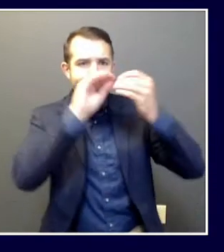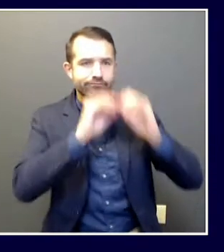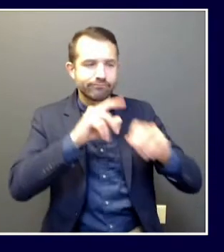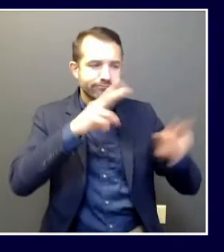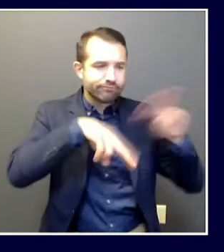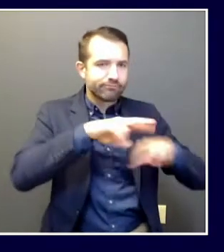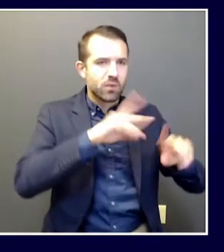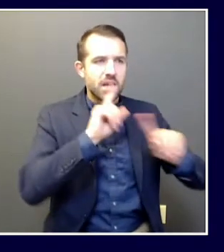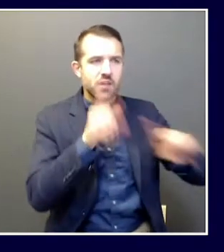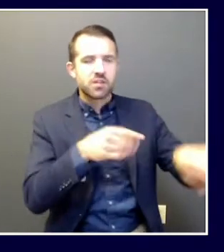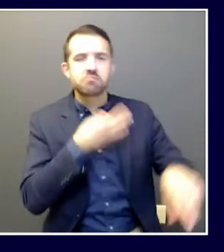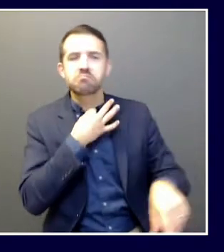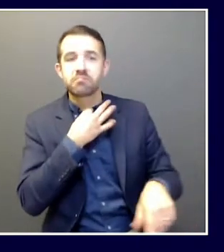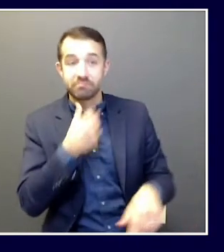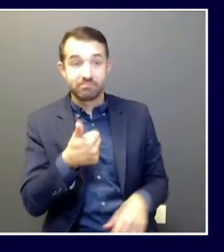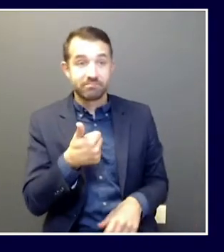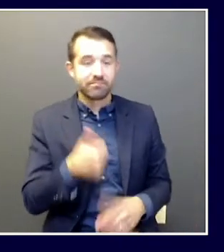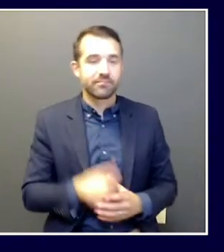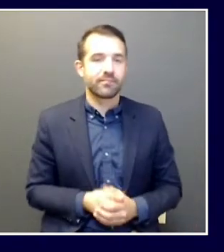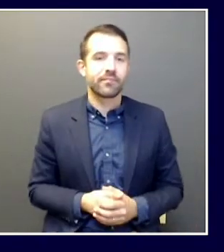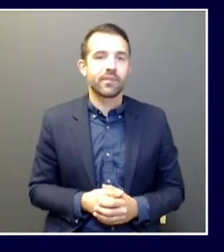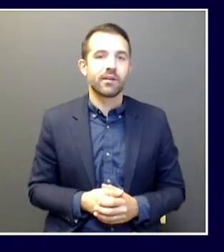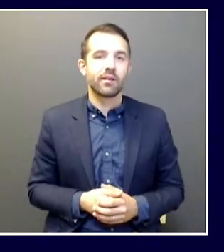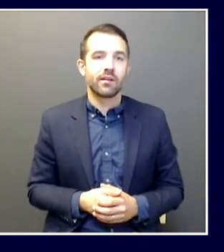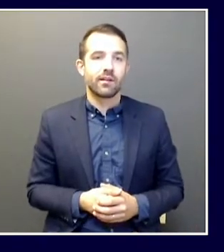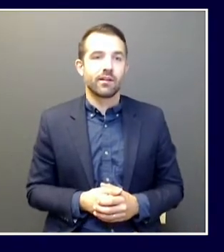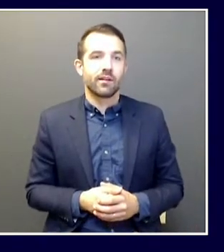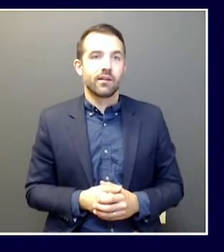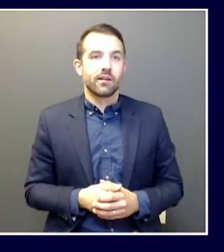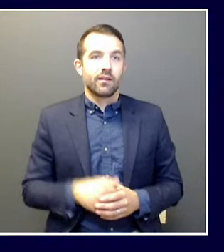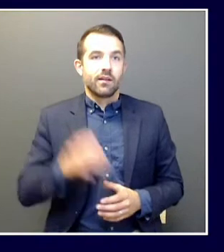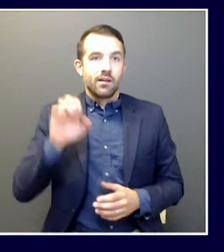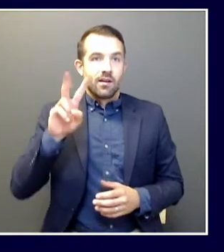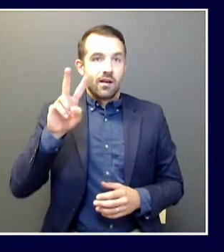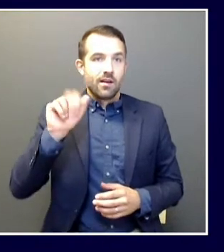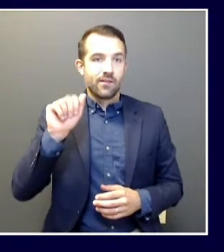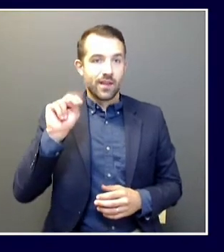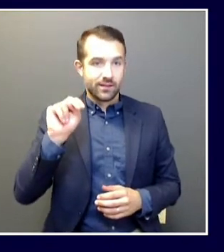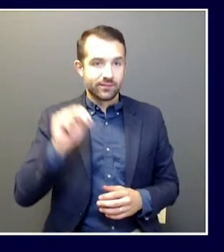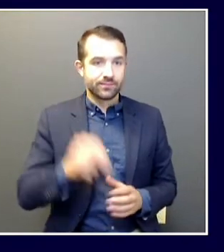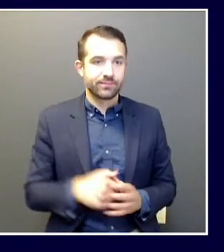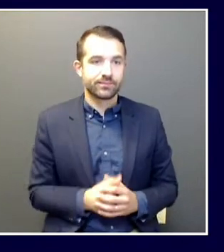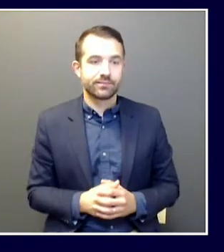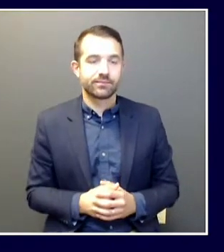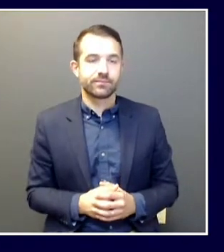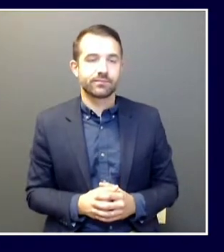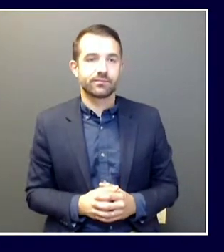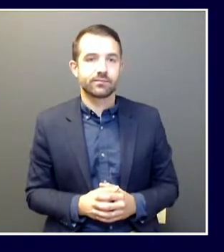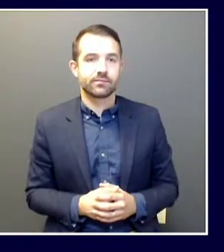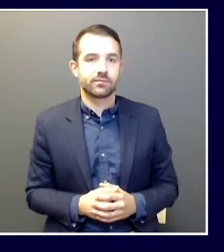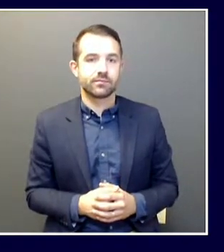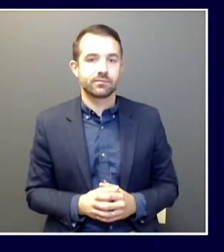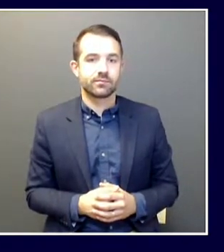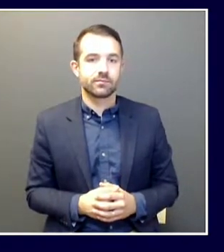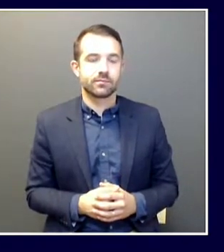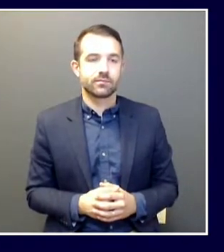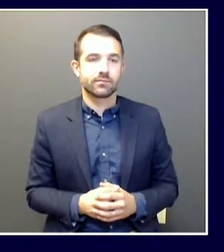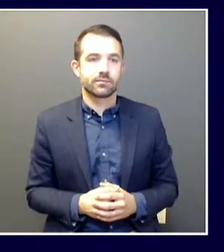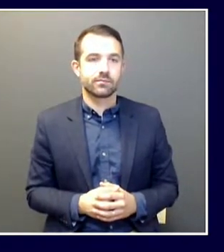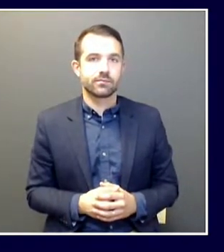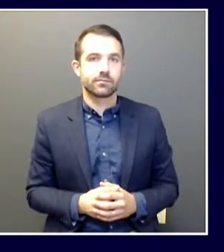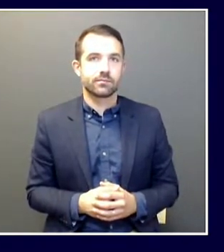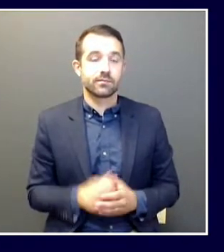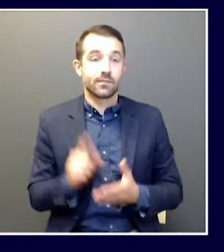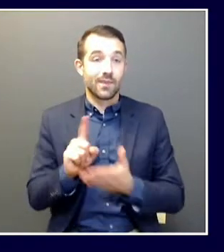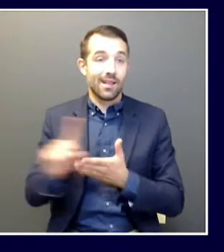thank you so much. Mm-hmm. Let me go over to Evan Popp next. Hey, Dr. Shah, thank you. In a story last week about an outbreak